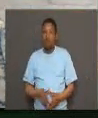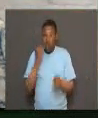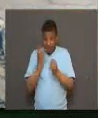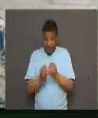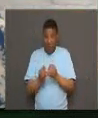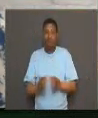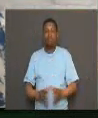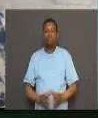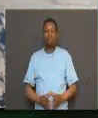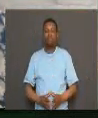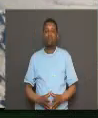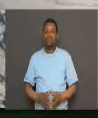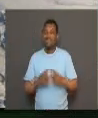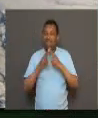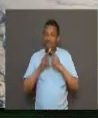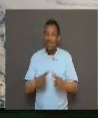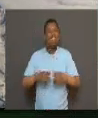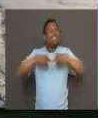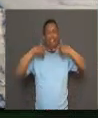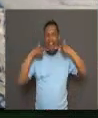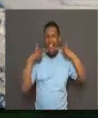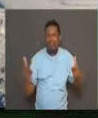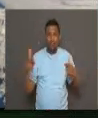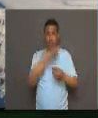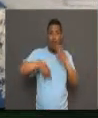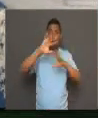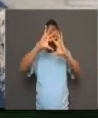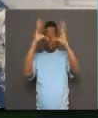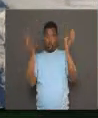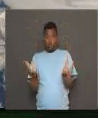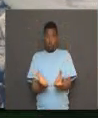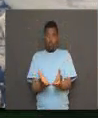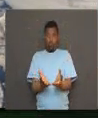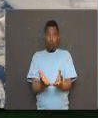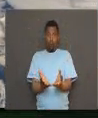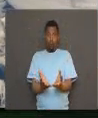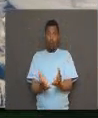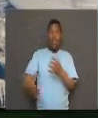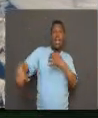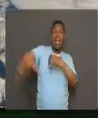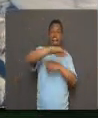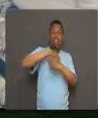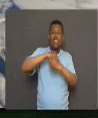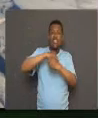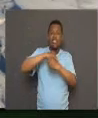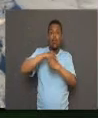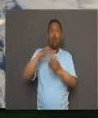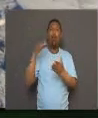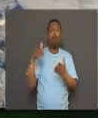Finally, very large areas of the world are covered by